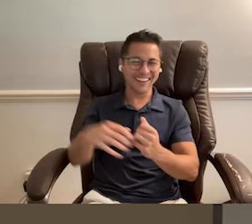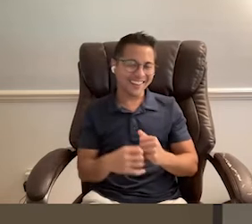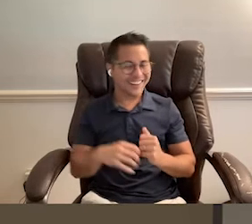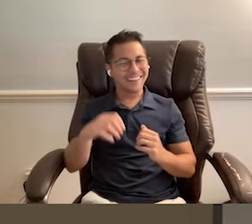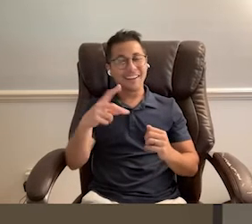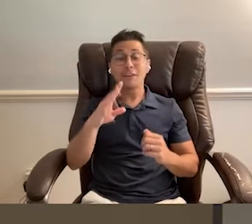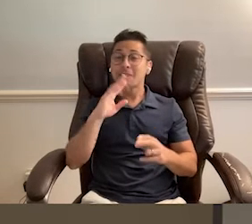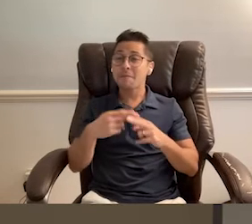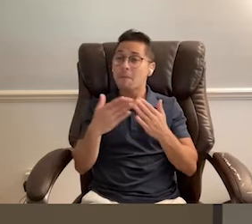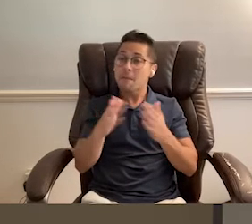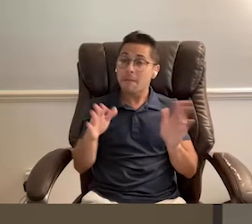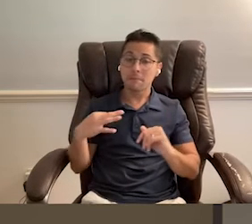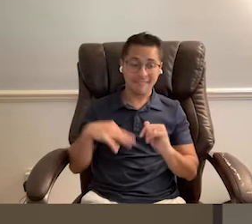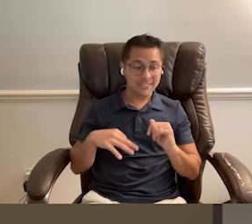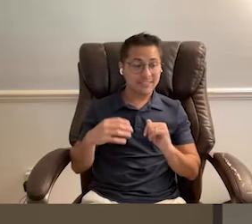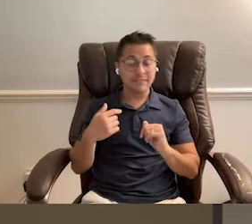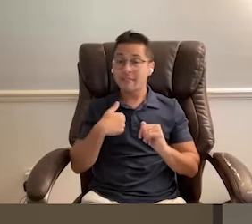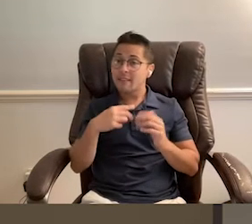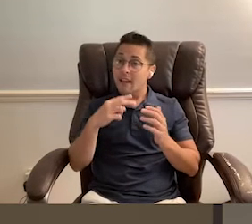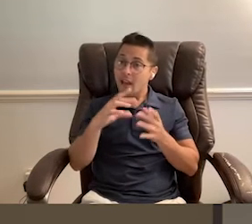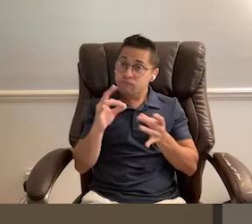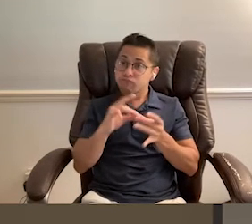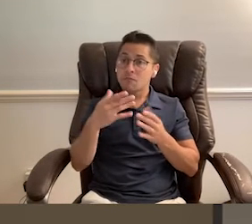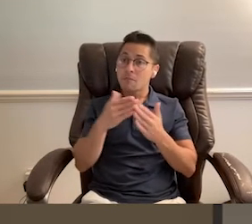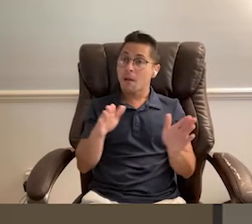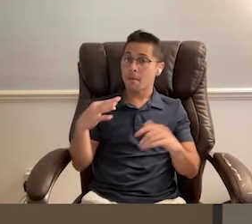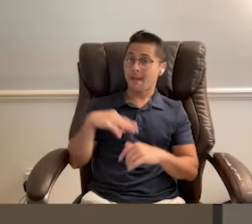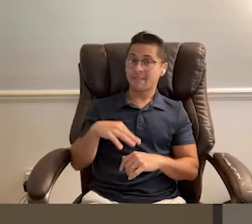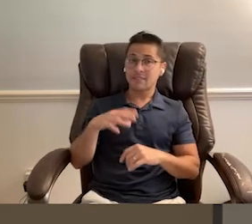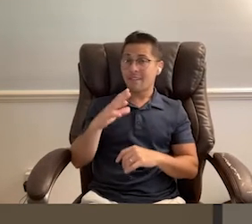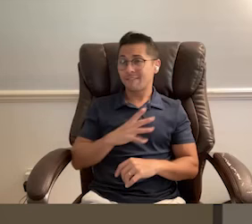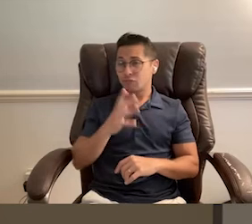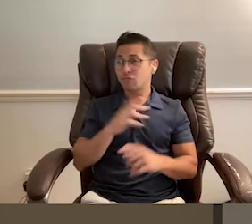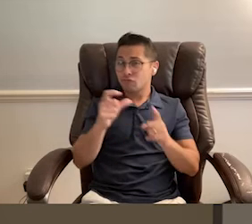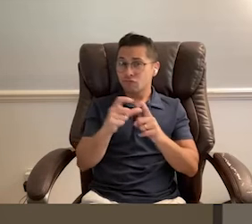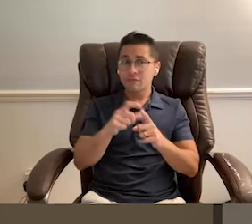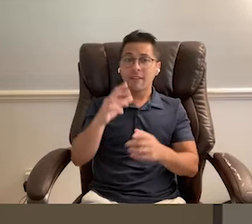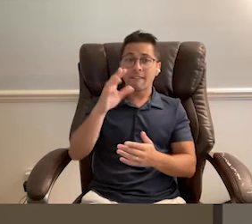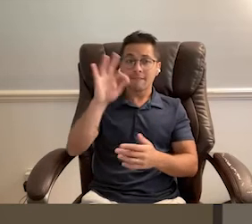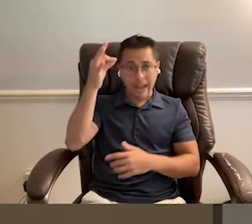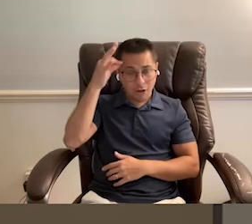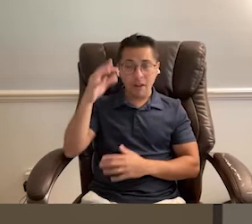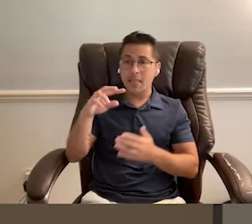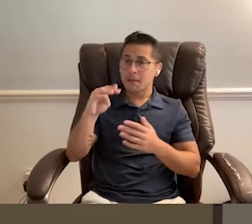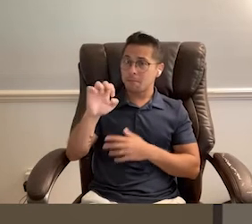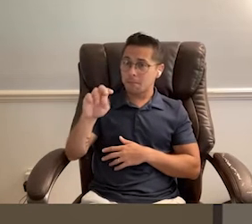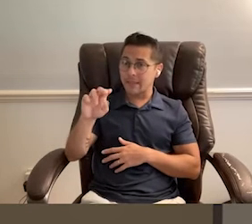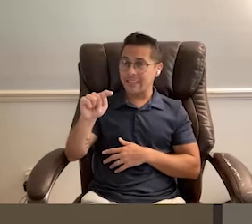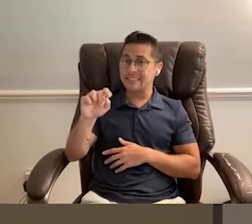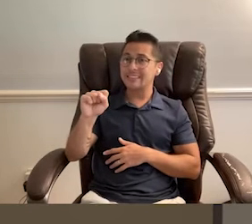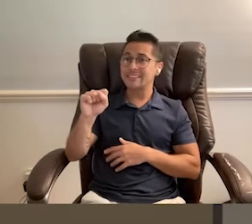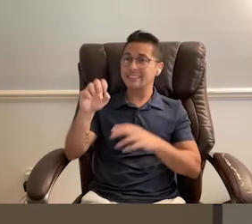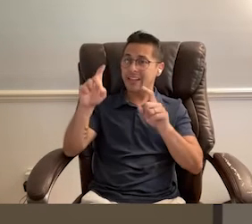So when I say public benefits, these are, the official term is federally means-tested programs. So these are programs that are for a variety